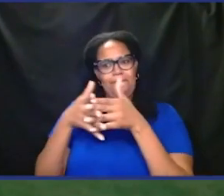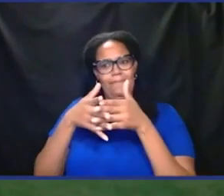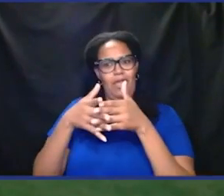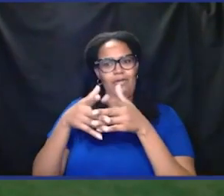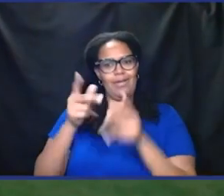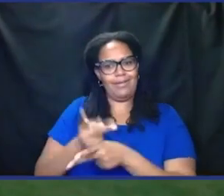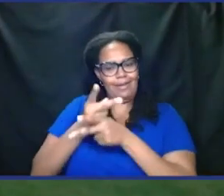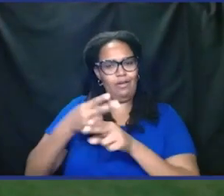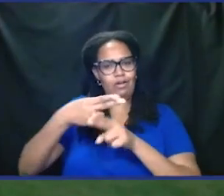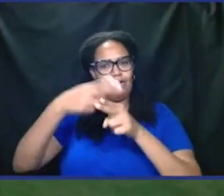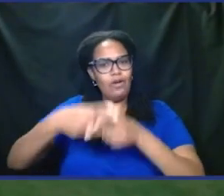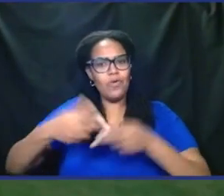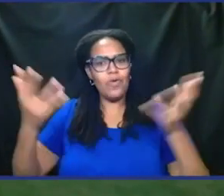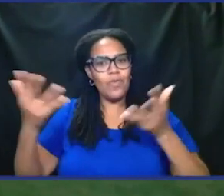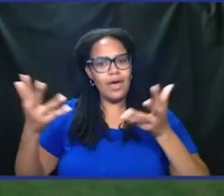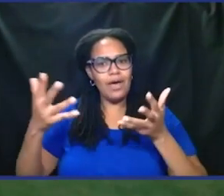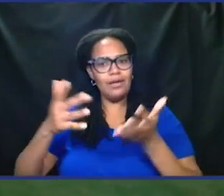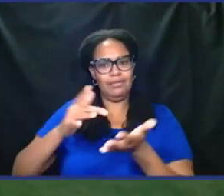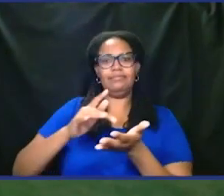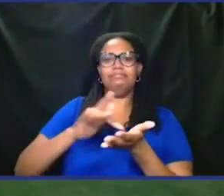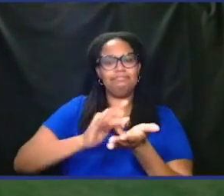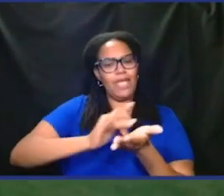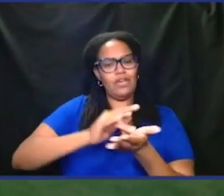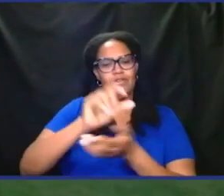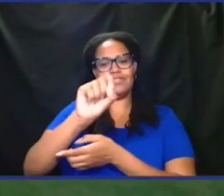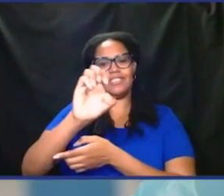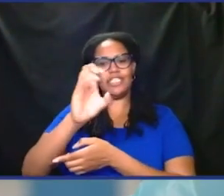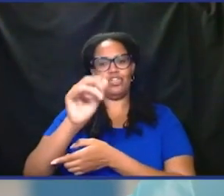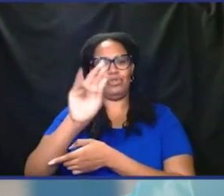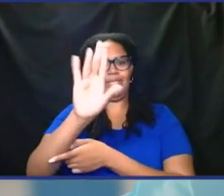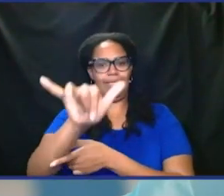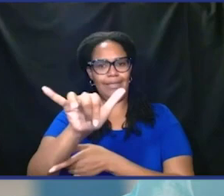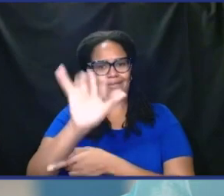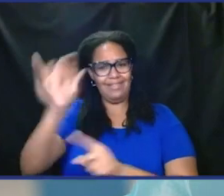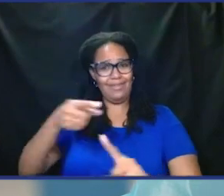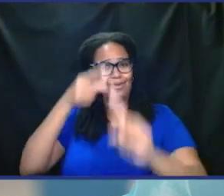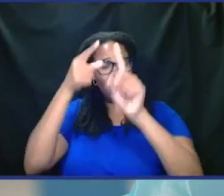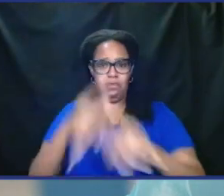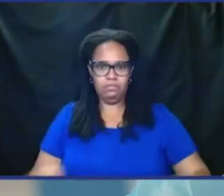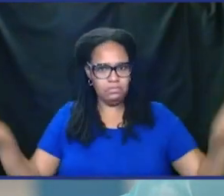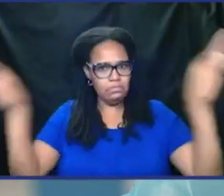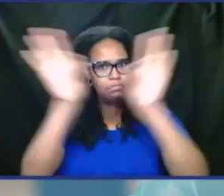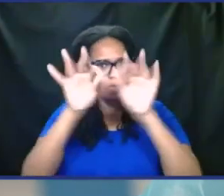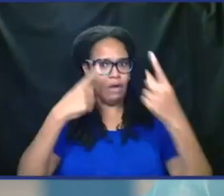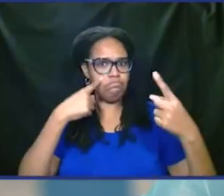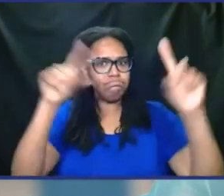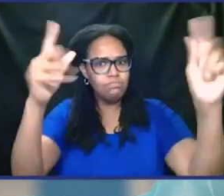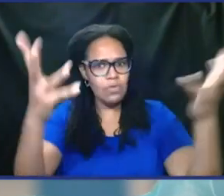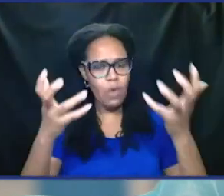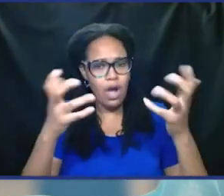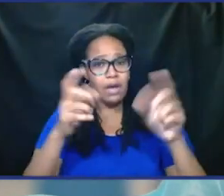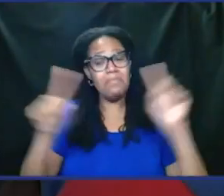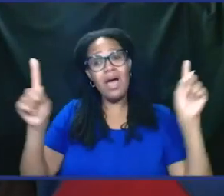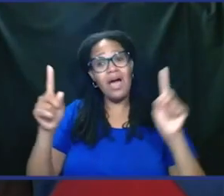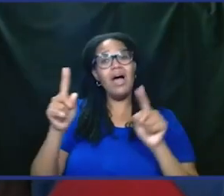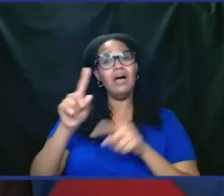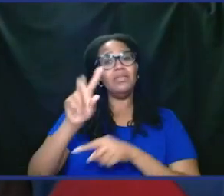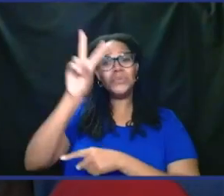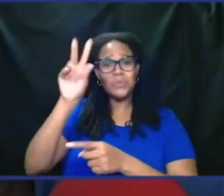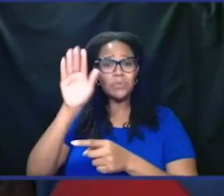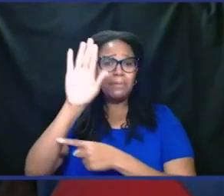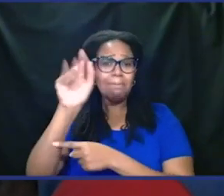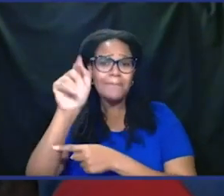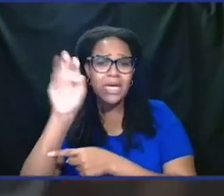calls medicine security. And it's a goal worth striving for. But 2 billion people lack access to medicine and